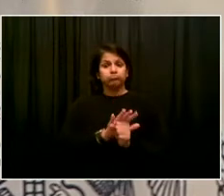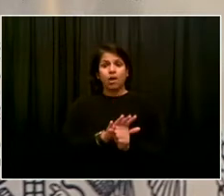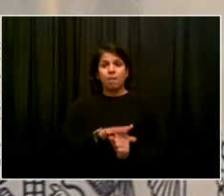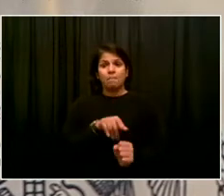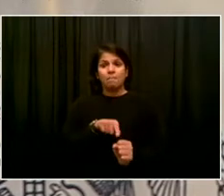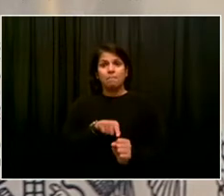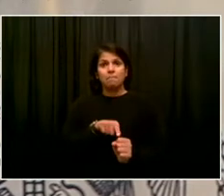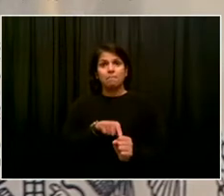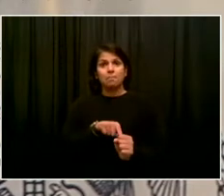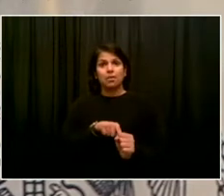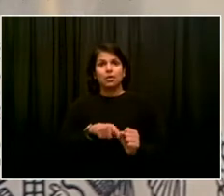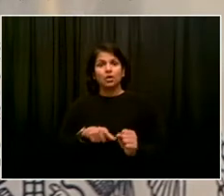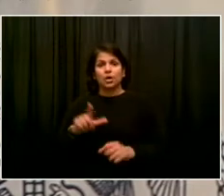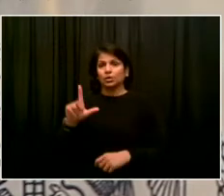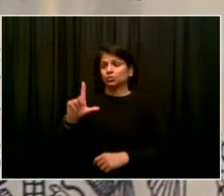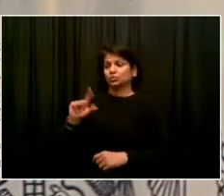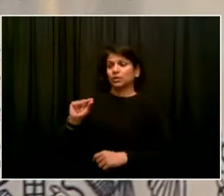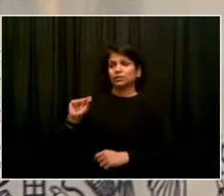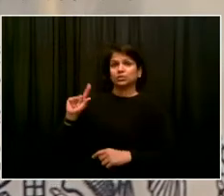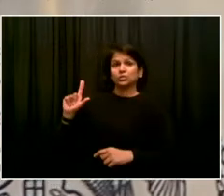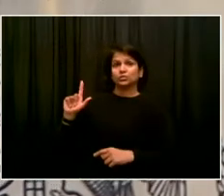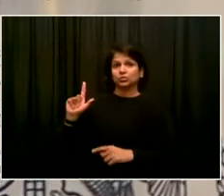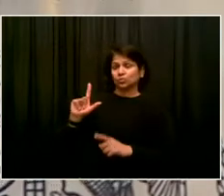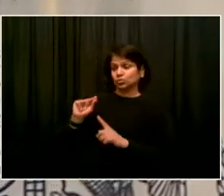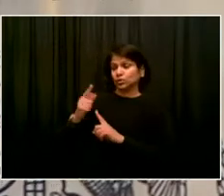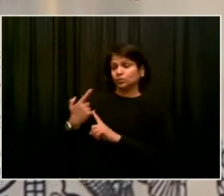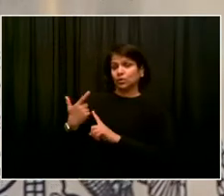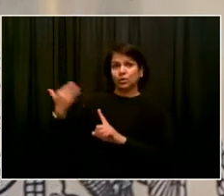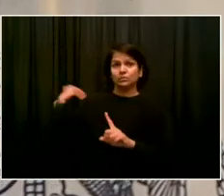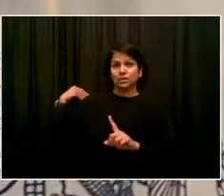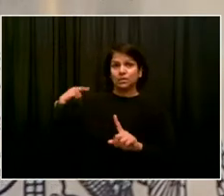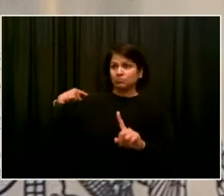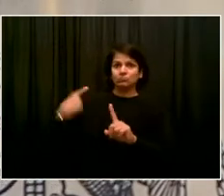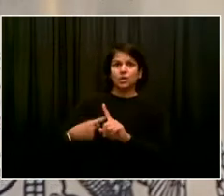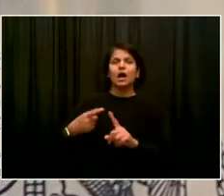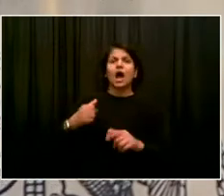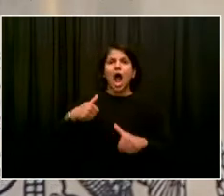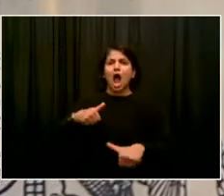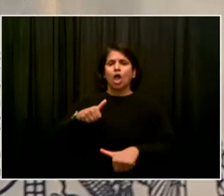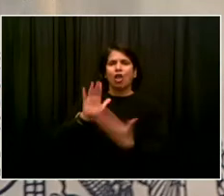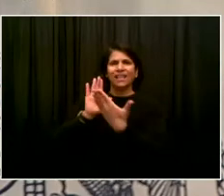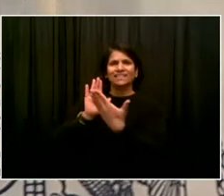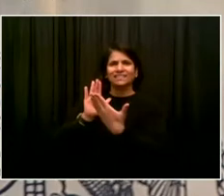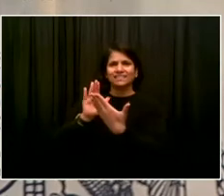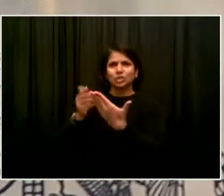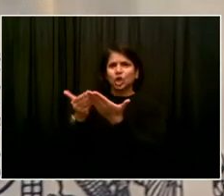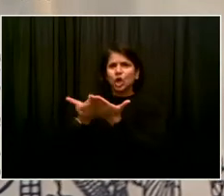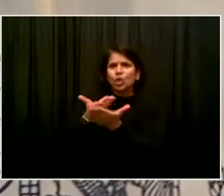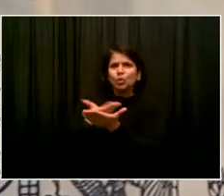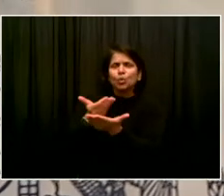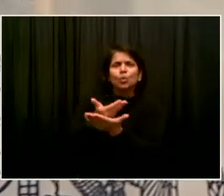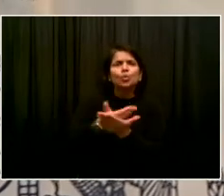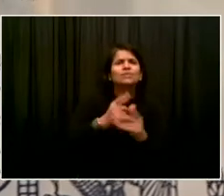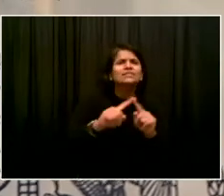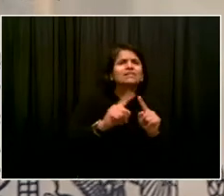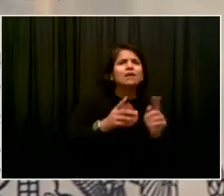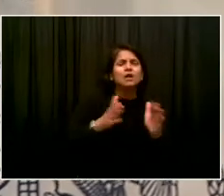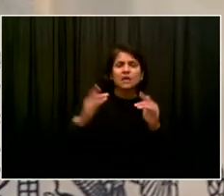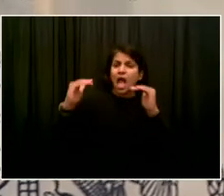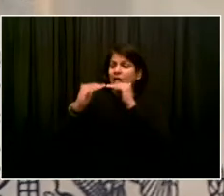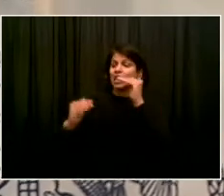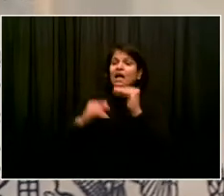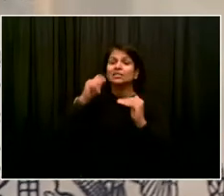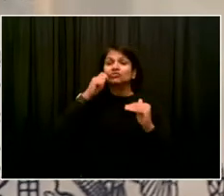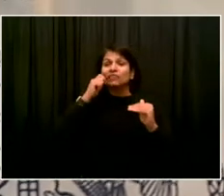year, to address in a new way some of the inequalities in our society, particularly the structural ones,